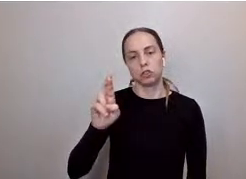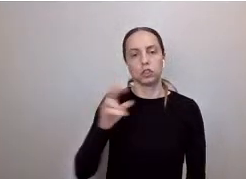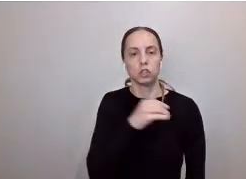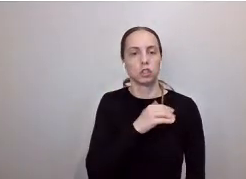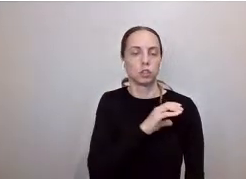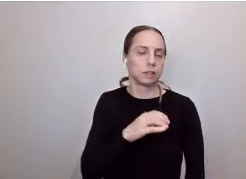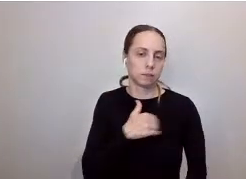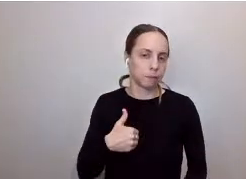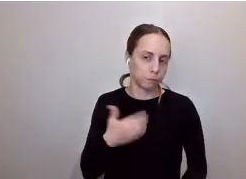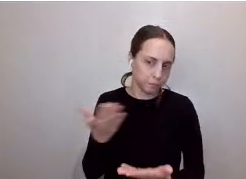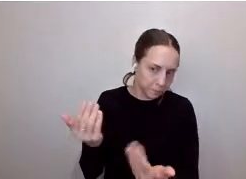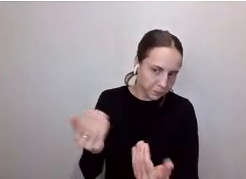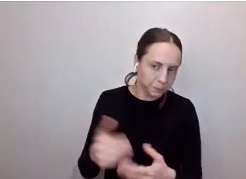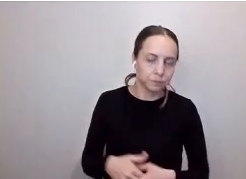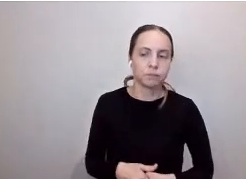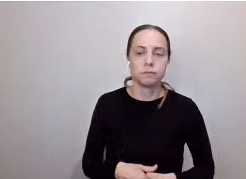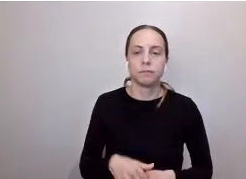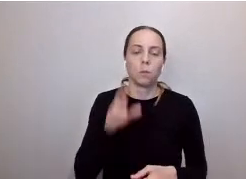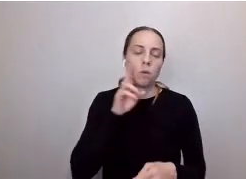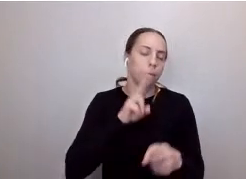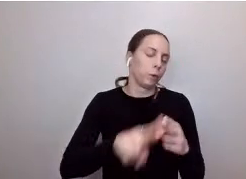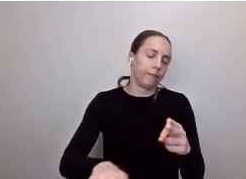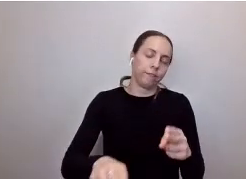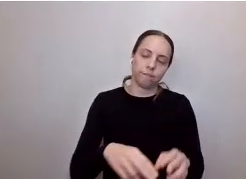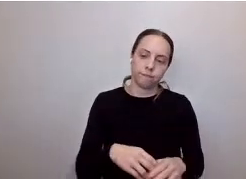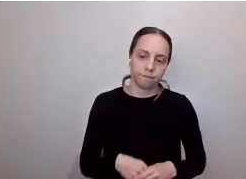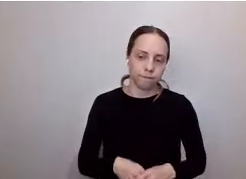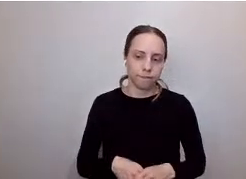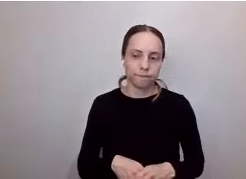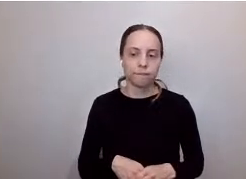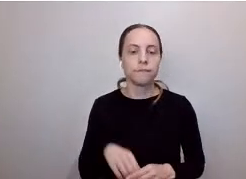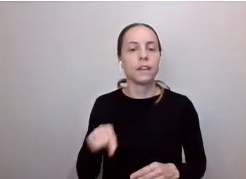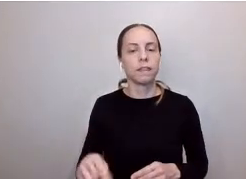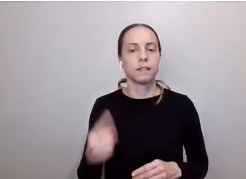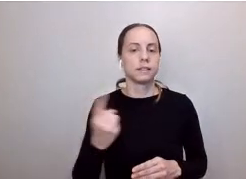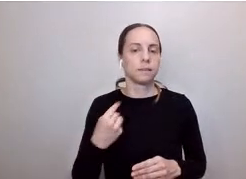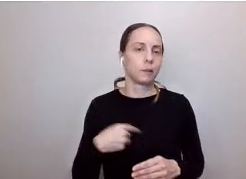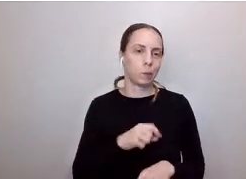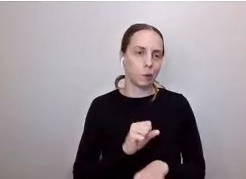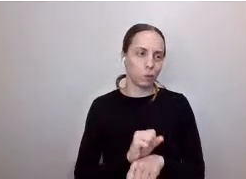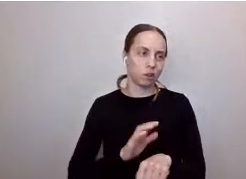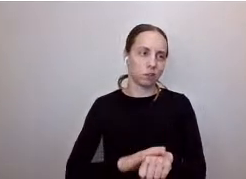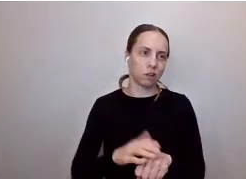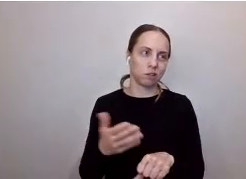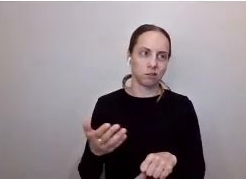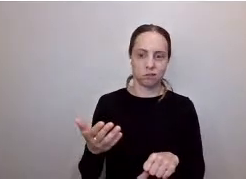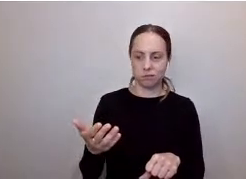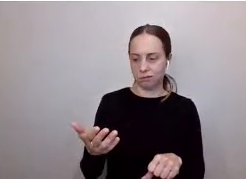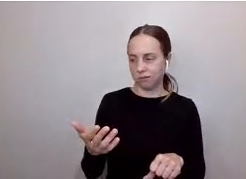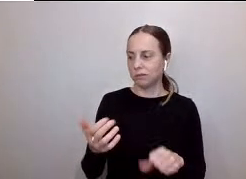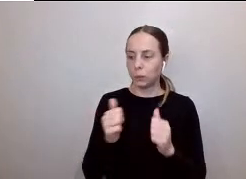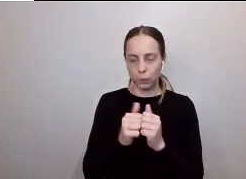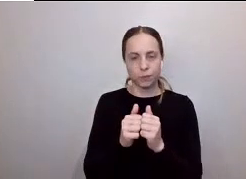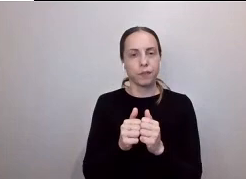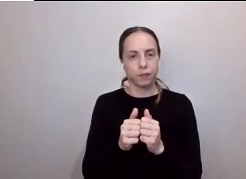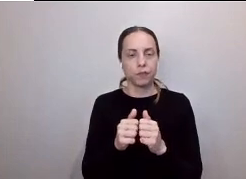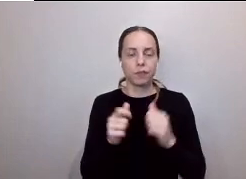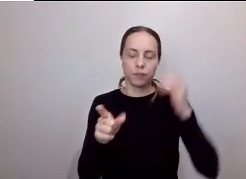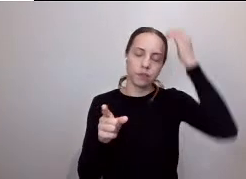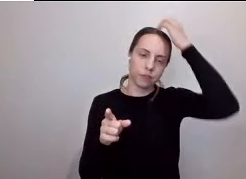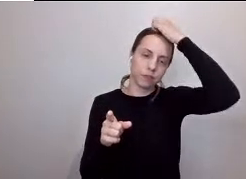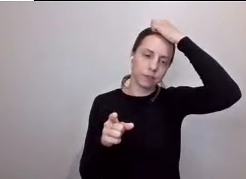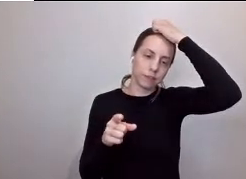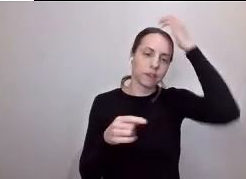will be very brief. This was something that we worked on with the staff who are working on